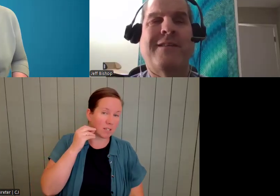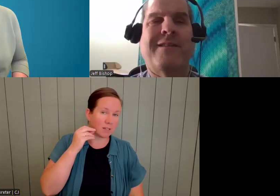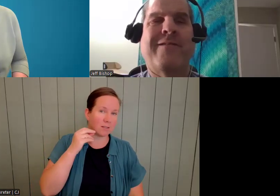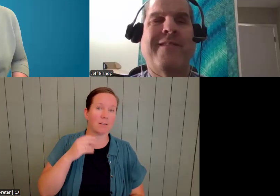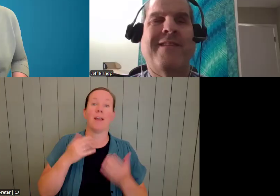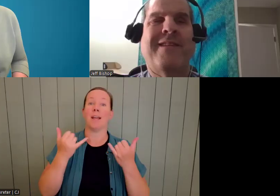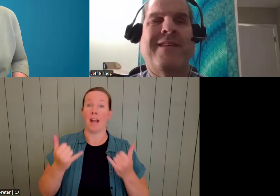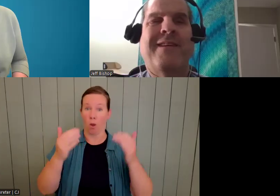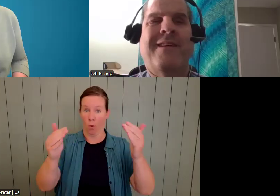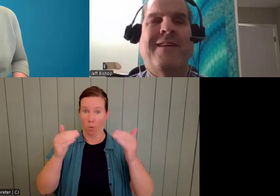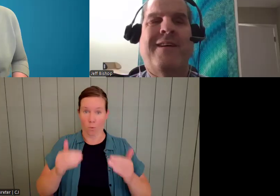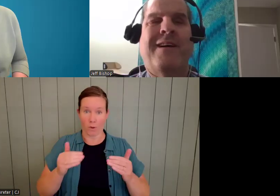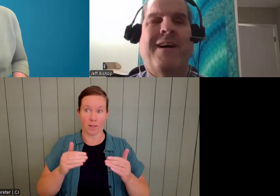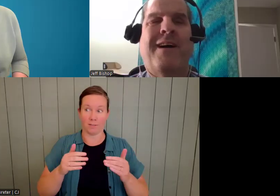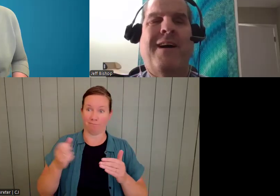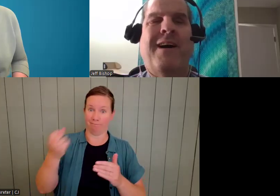salaries.